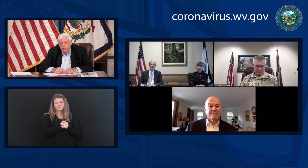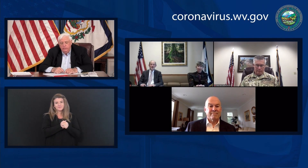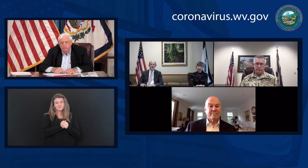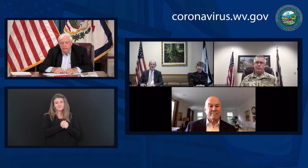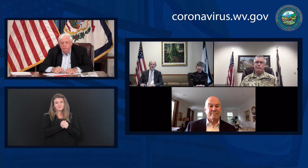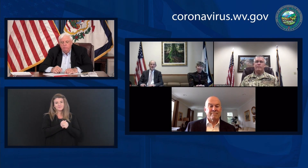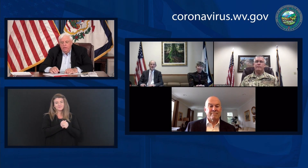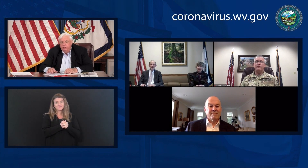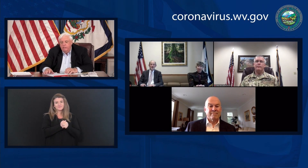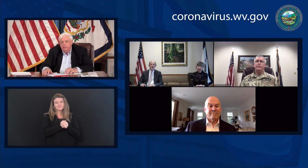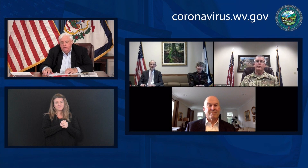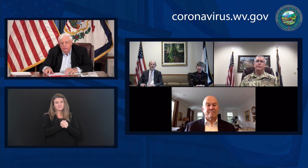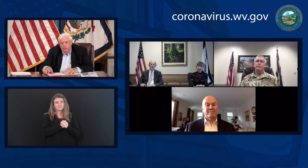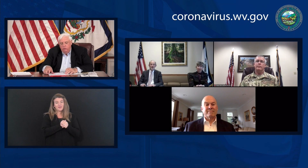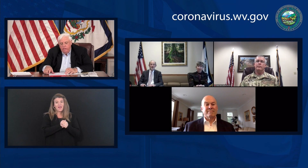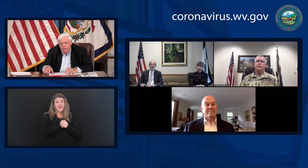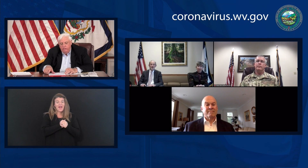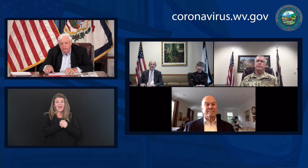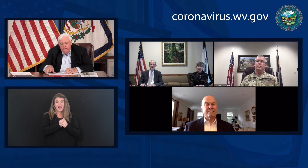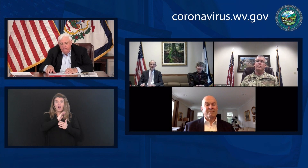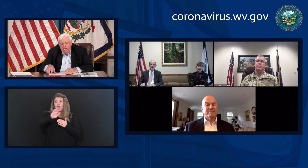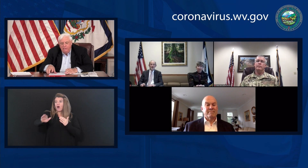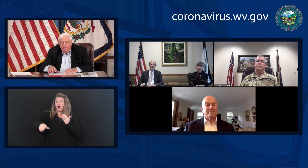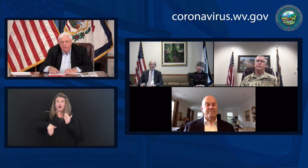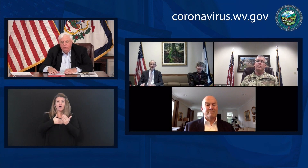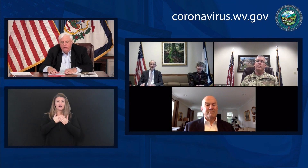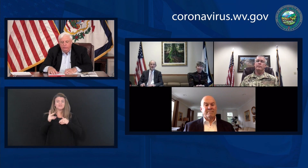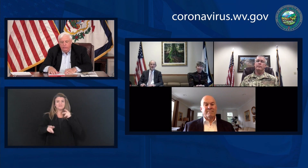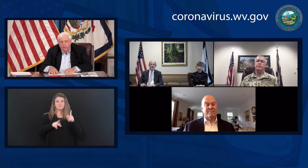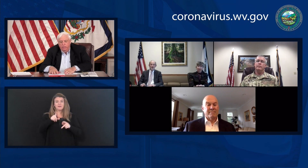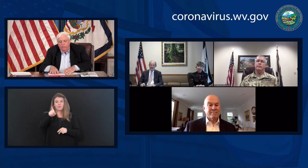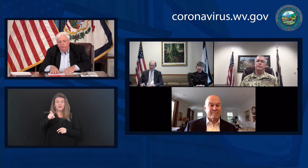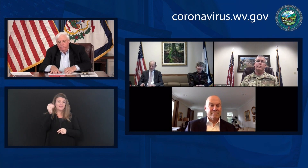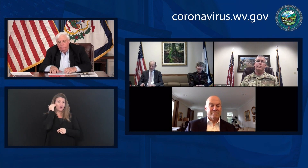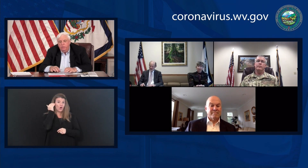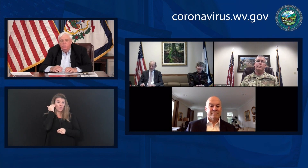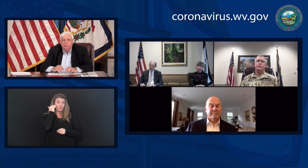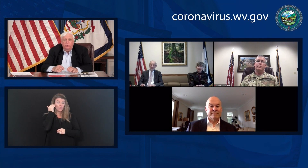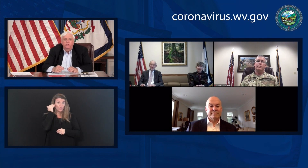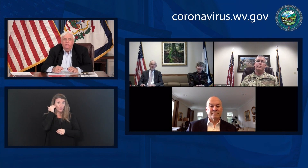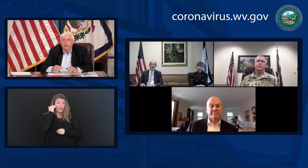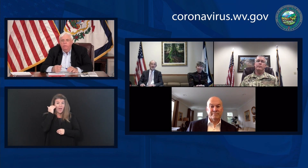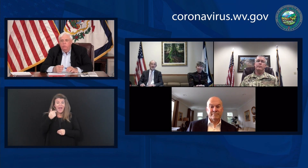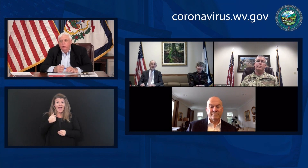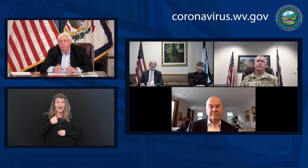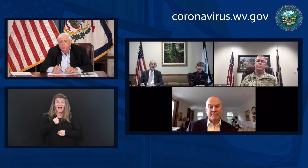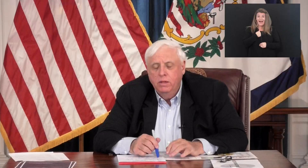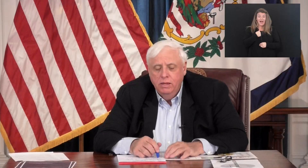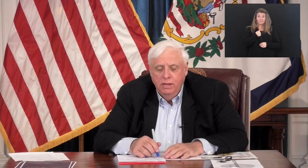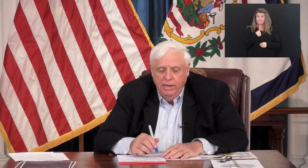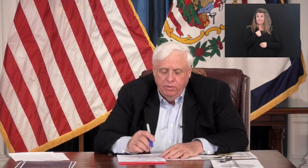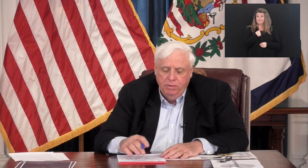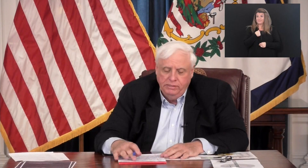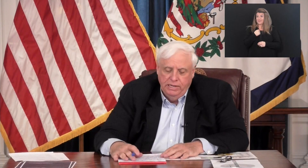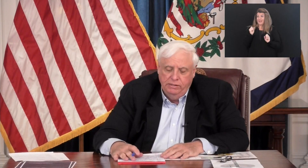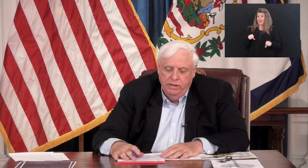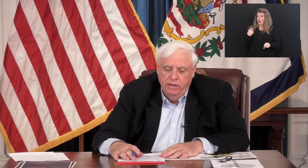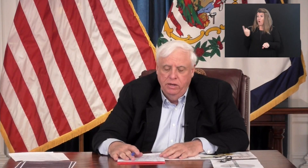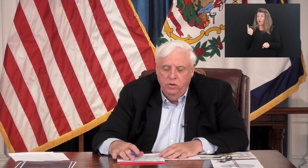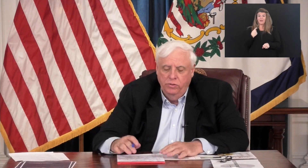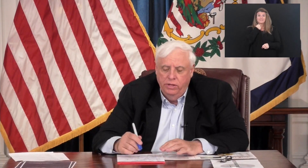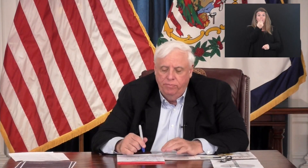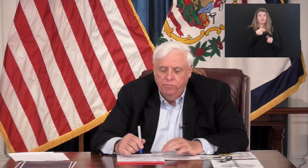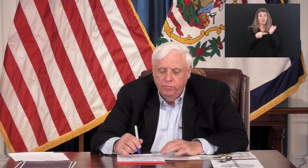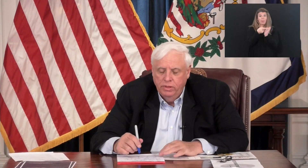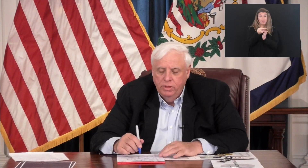Charles, in this, everybody's got to know, and I can't do anything other than just speak the truth to everyone. Everybody's got to